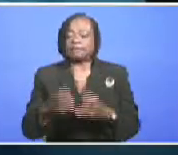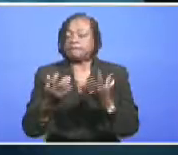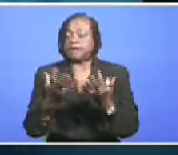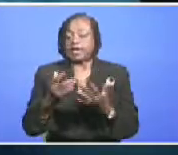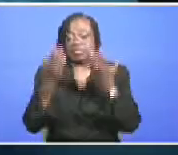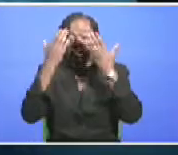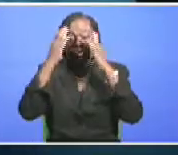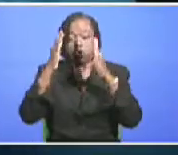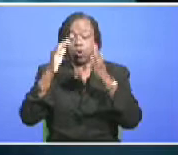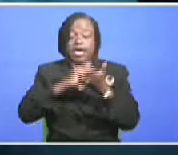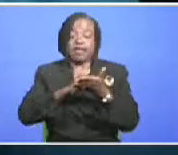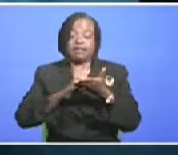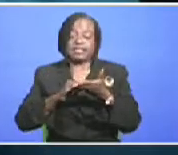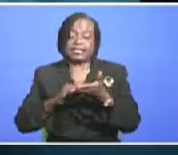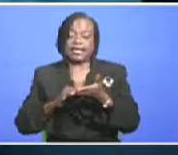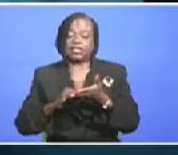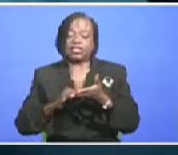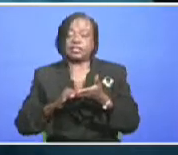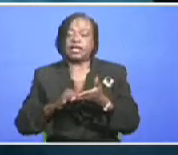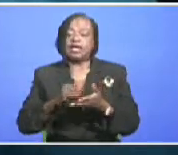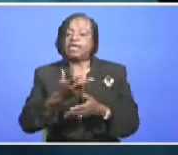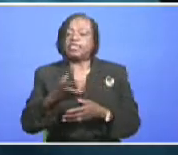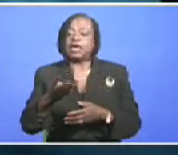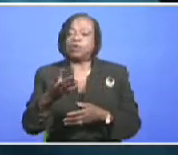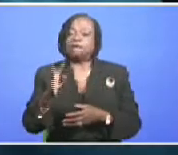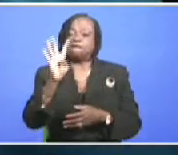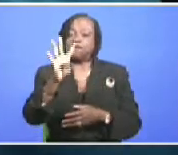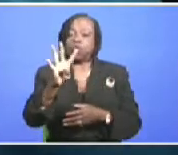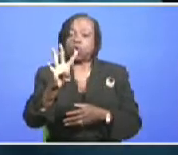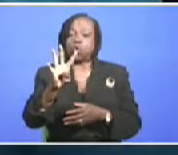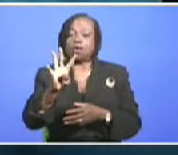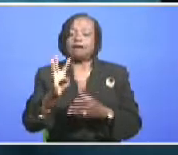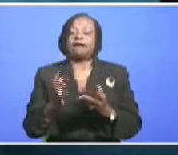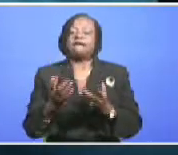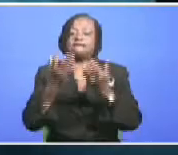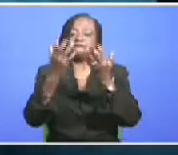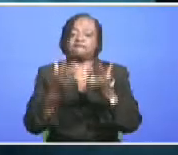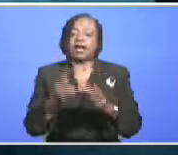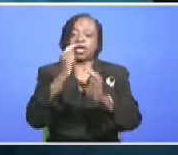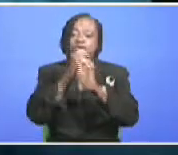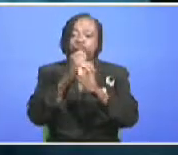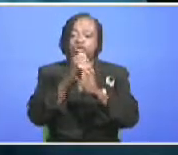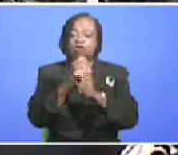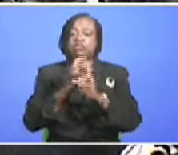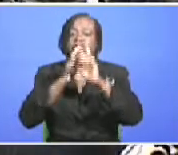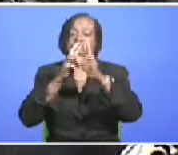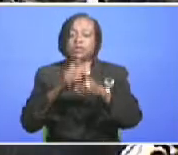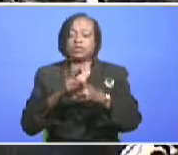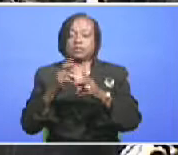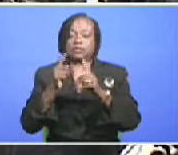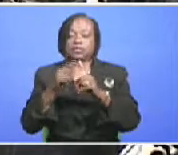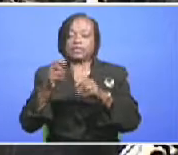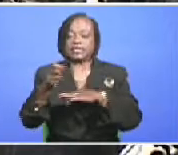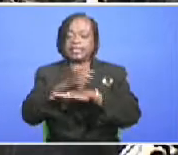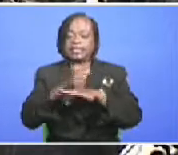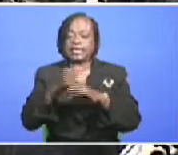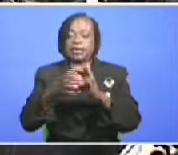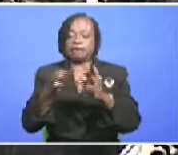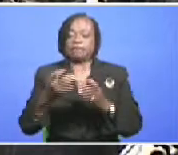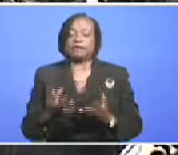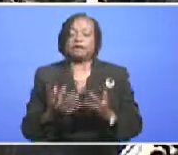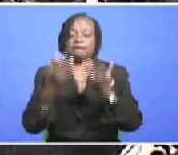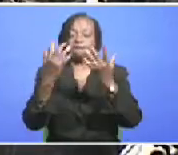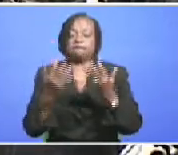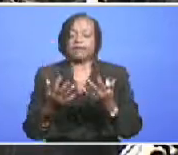an investigation has been launched. There were four emergency units which had responded to the scene of this fire. While checking out this devastating